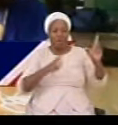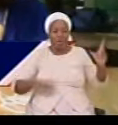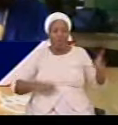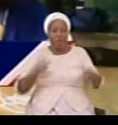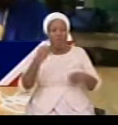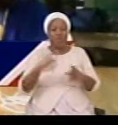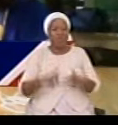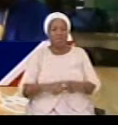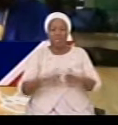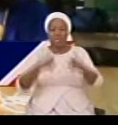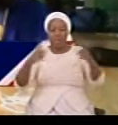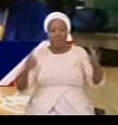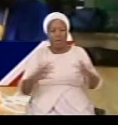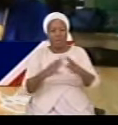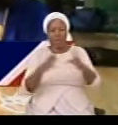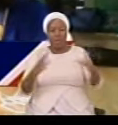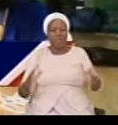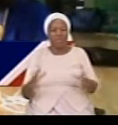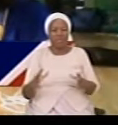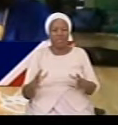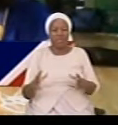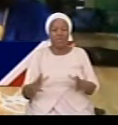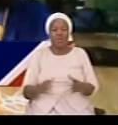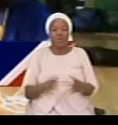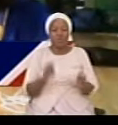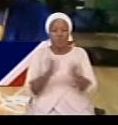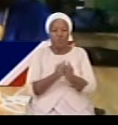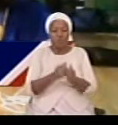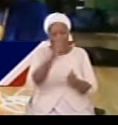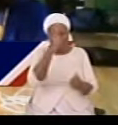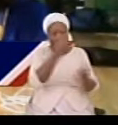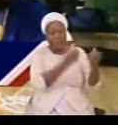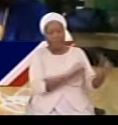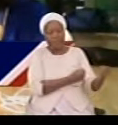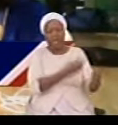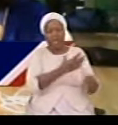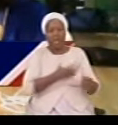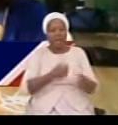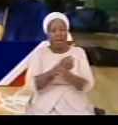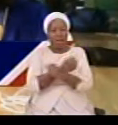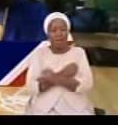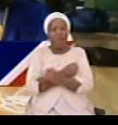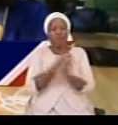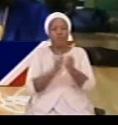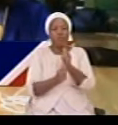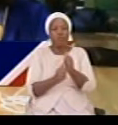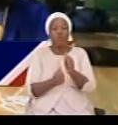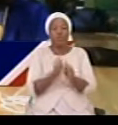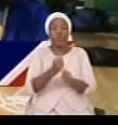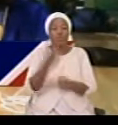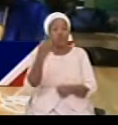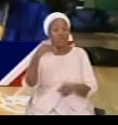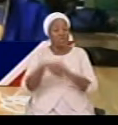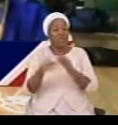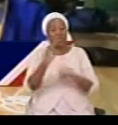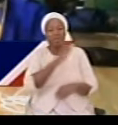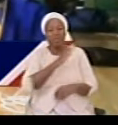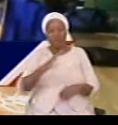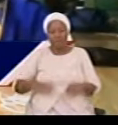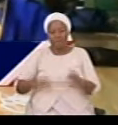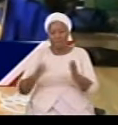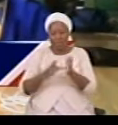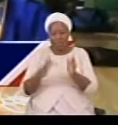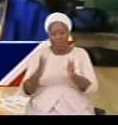was exceeding abundant with faith and love, which is in Christ Jesus. That's